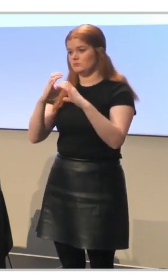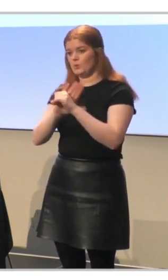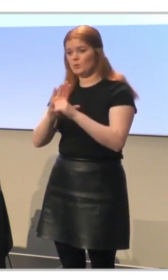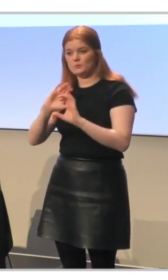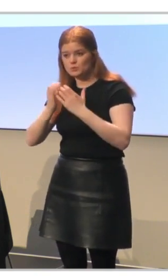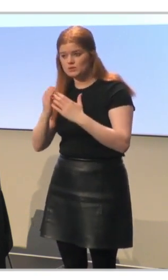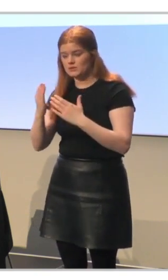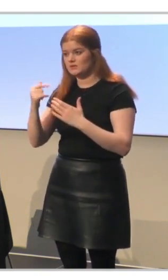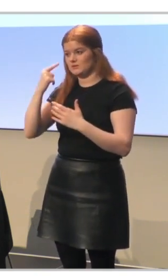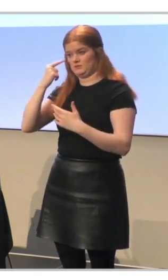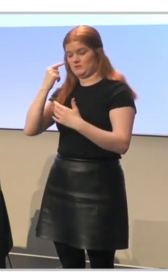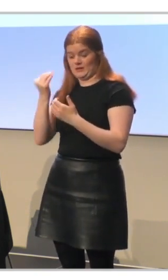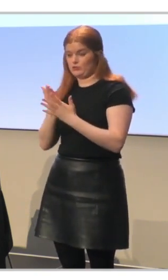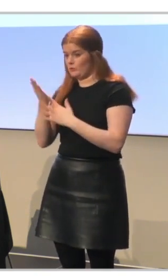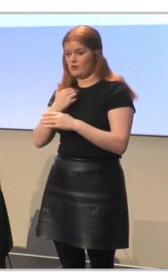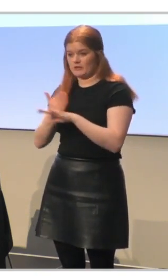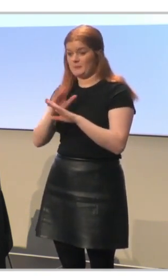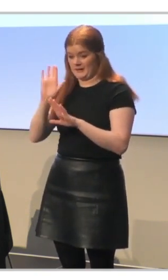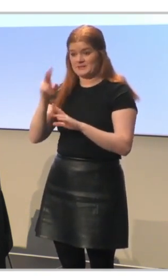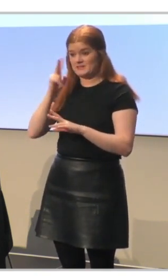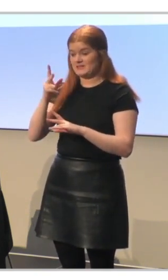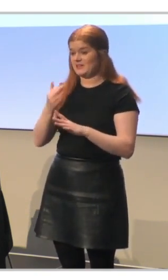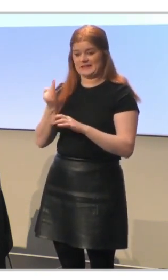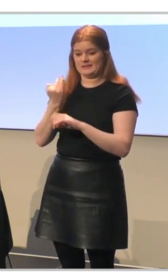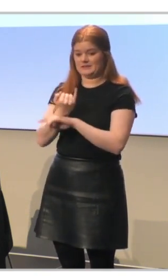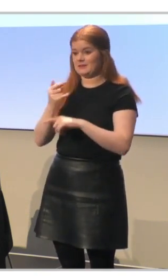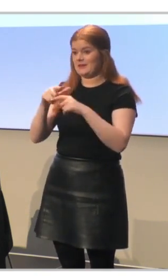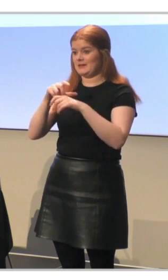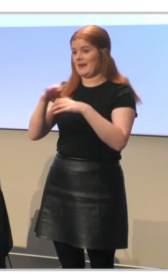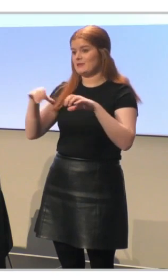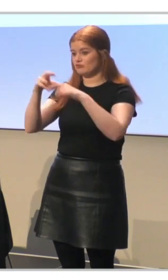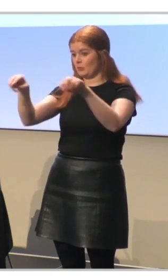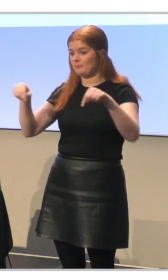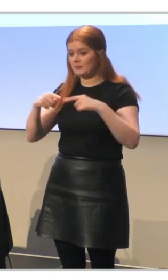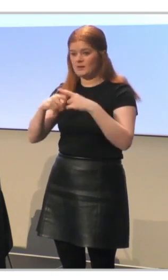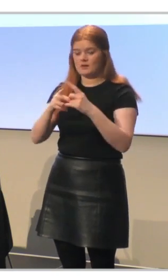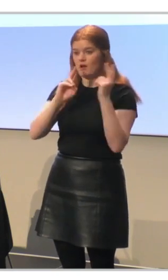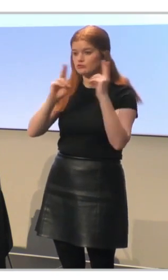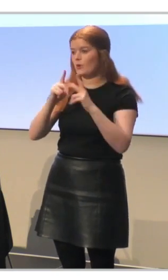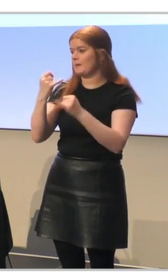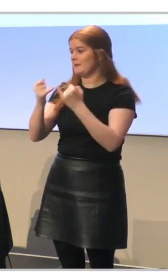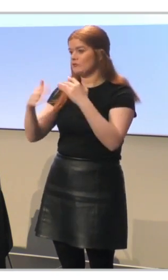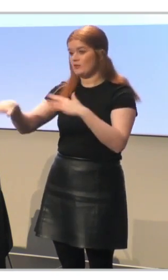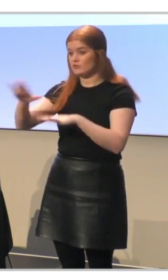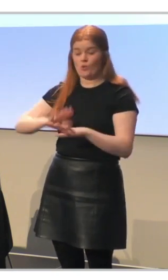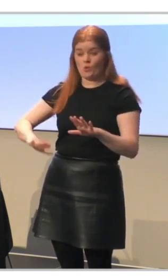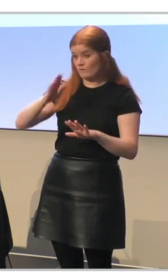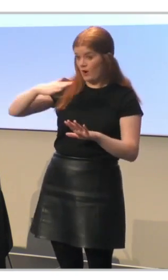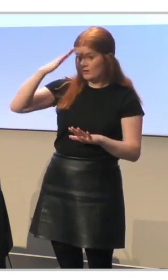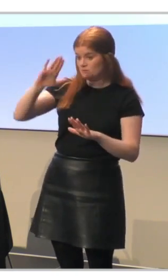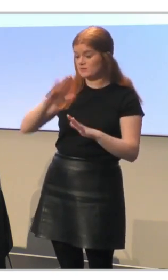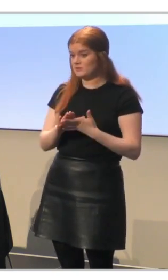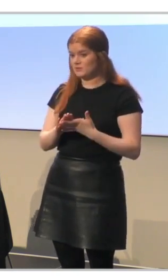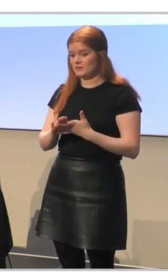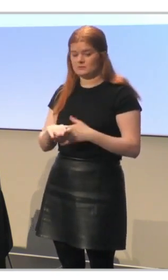and I've seen firsthand in the classrooms, corridors, playgrounds, up and down the length of the country, the high